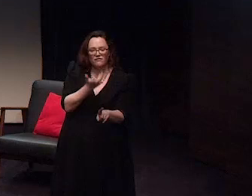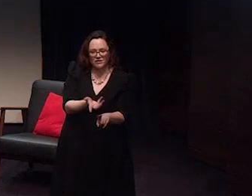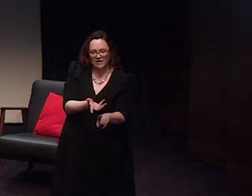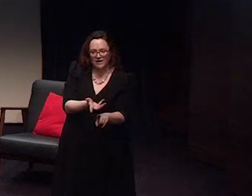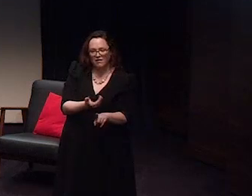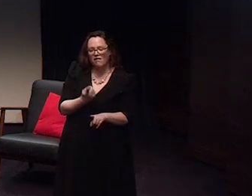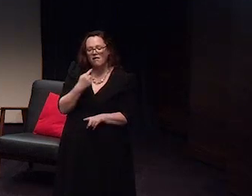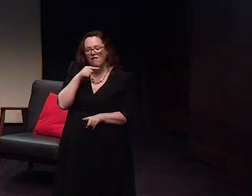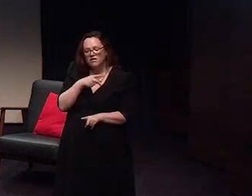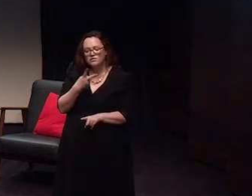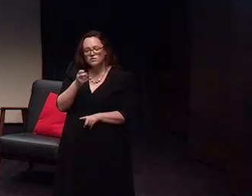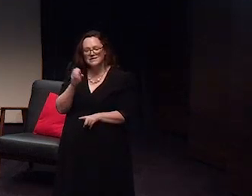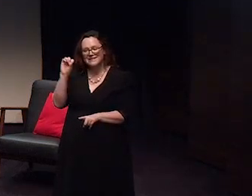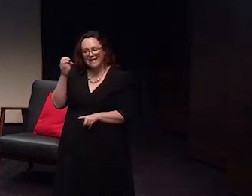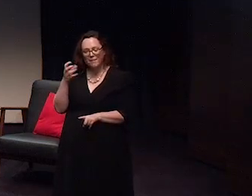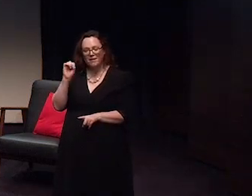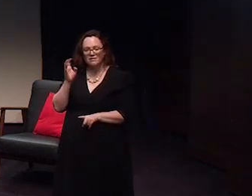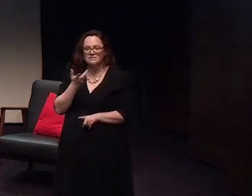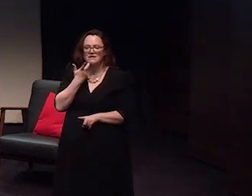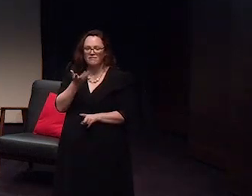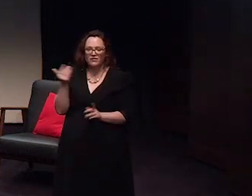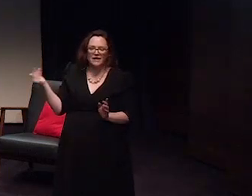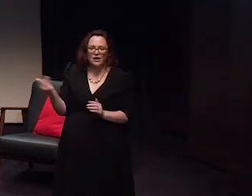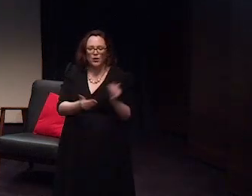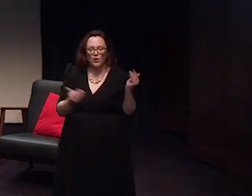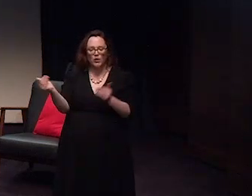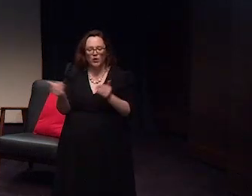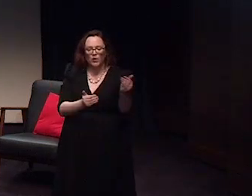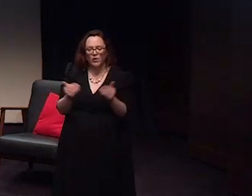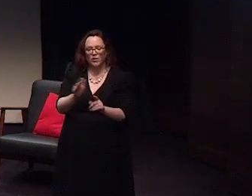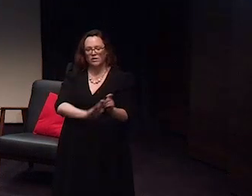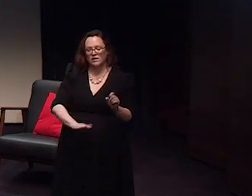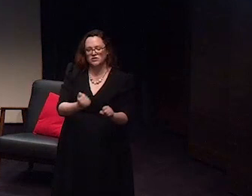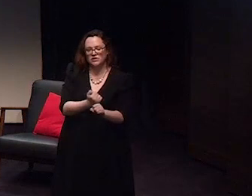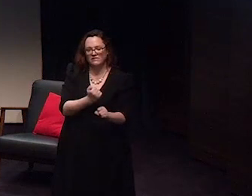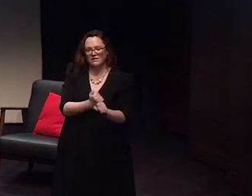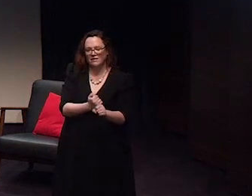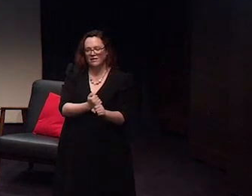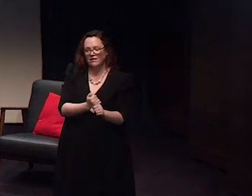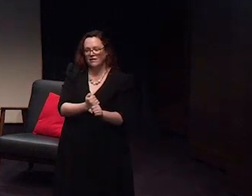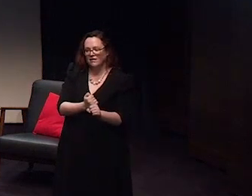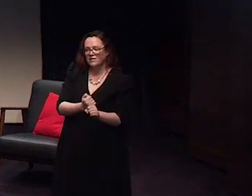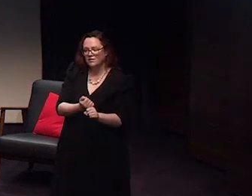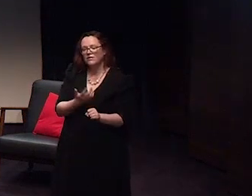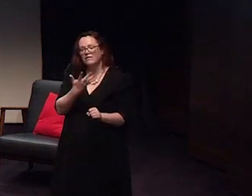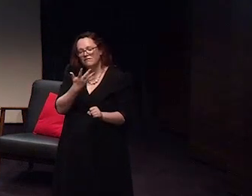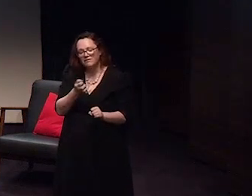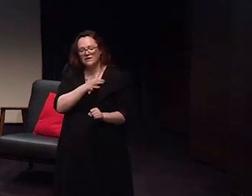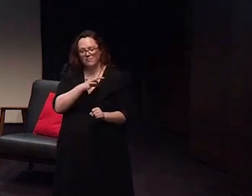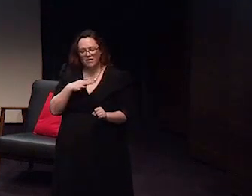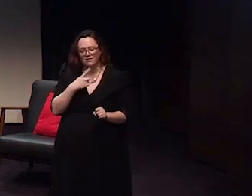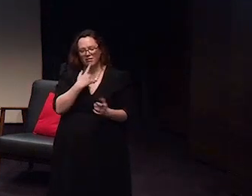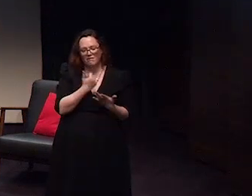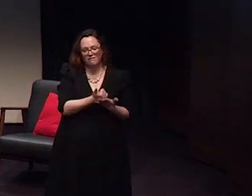ambulance dispatches each day in Geneva, and the EMDs provide about 50 medical advice calls each day.